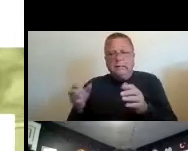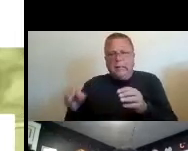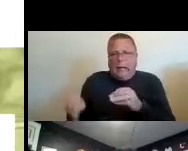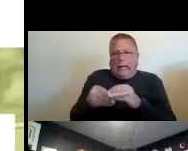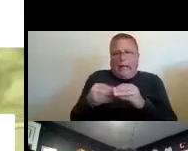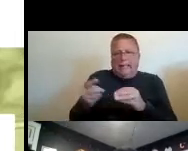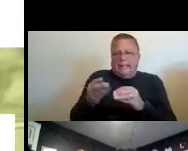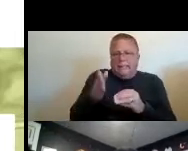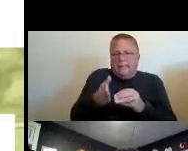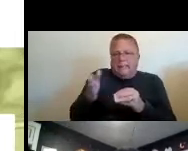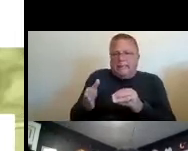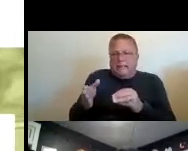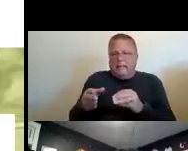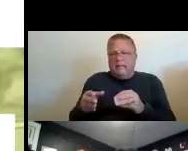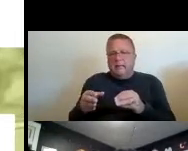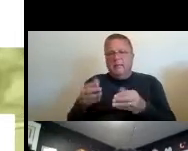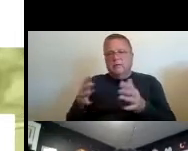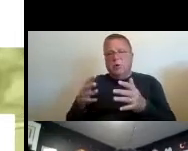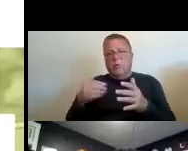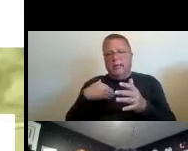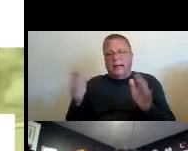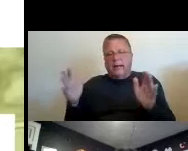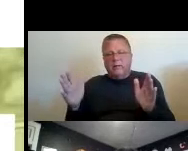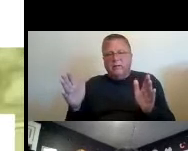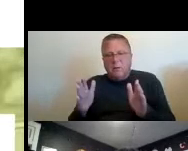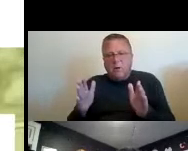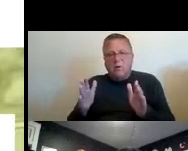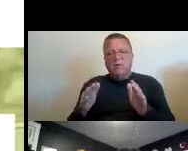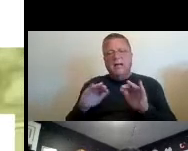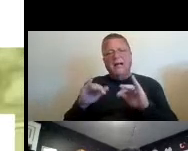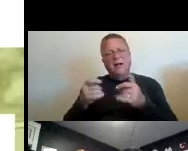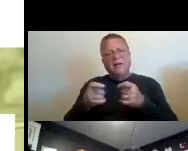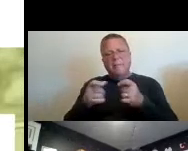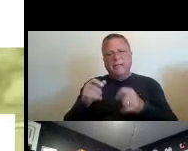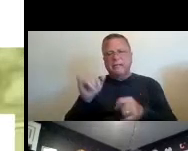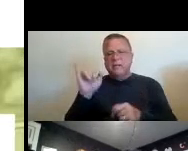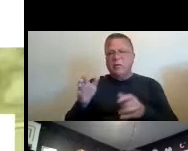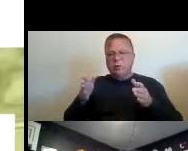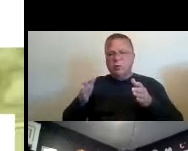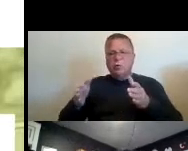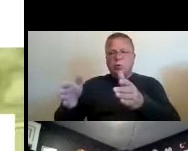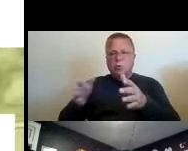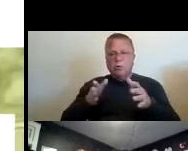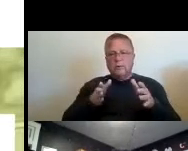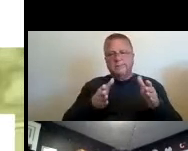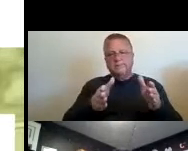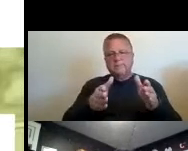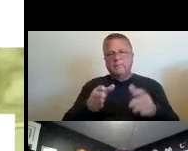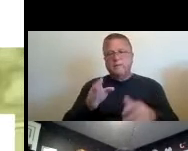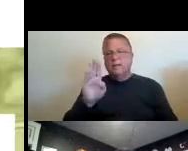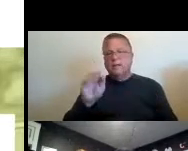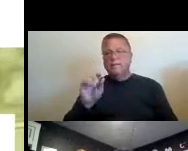in to what already exists there, and how do you manage those corridors? Beacon Street, as we mentioned,